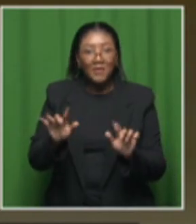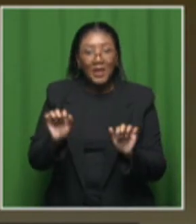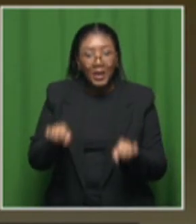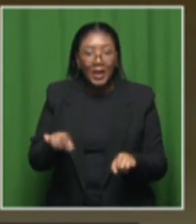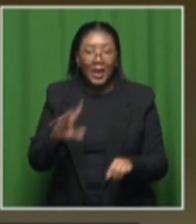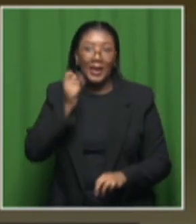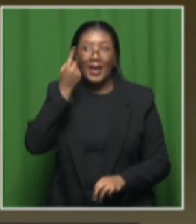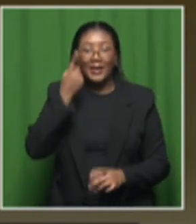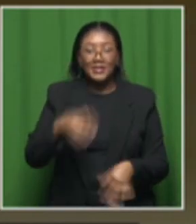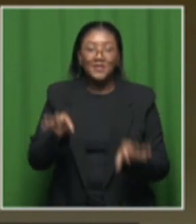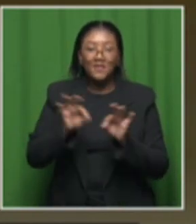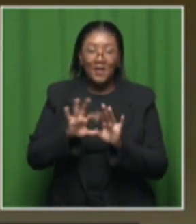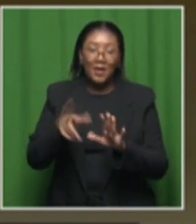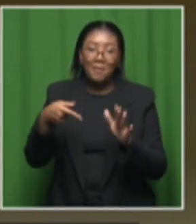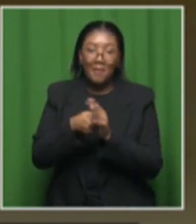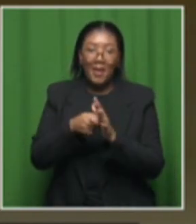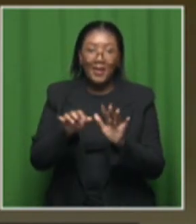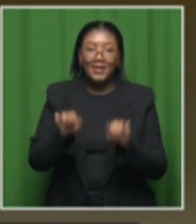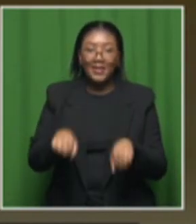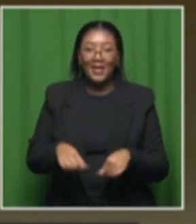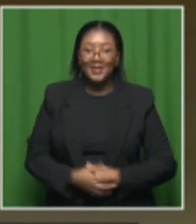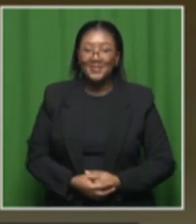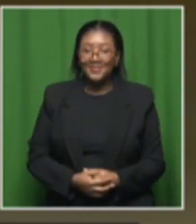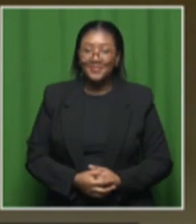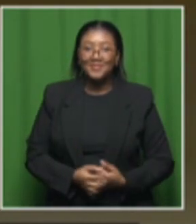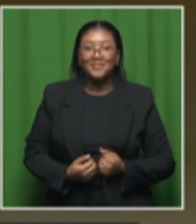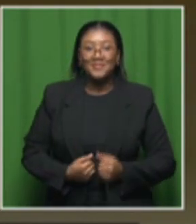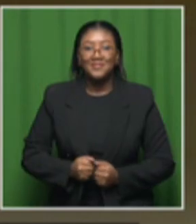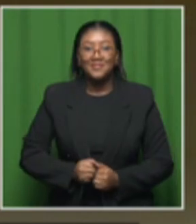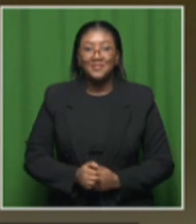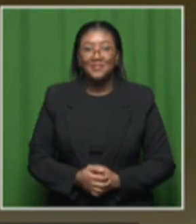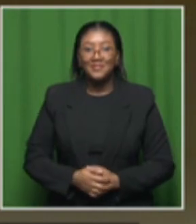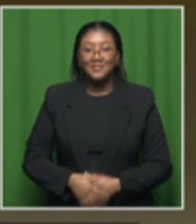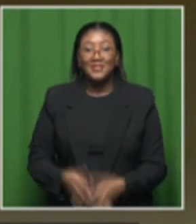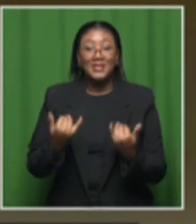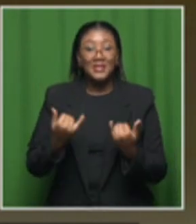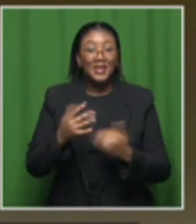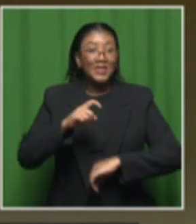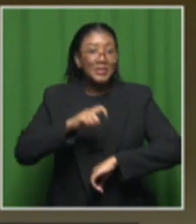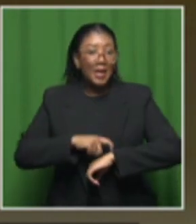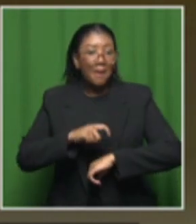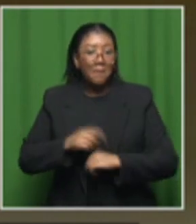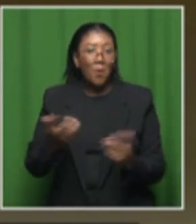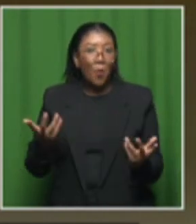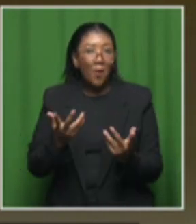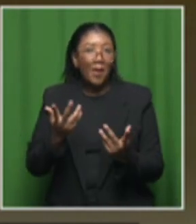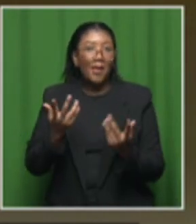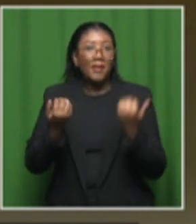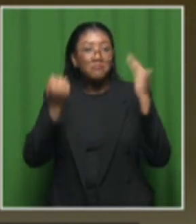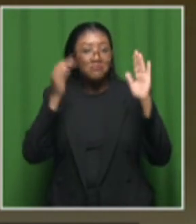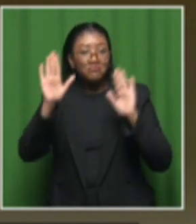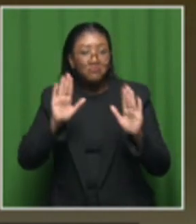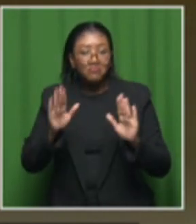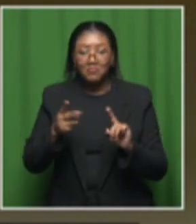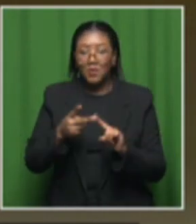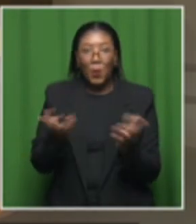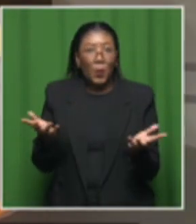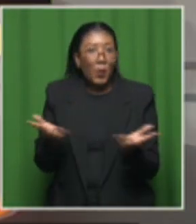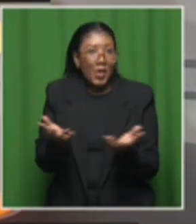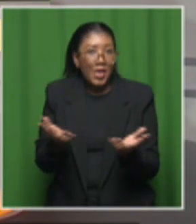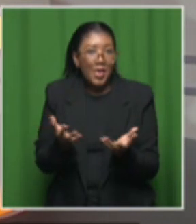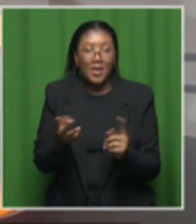that and then invest in it. Sure, absolutely. In terms of where it's showcasing, times, interactions as well, I mean, just